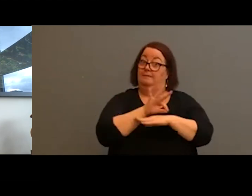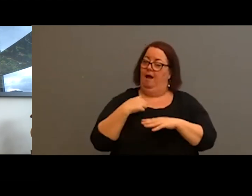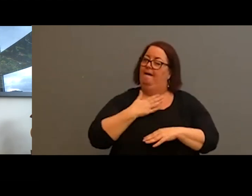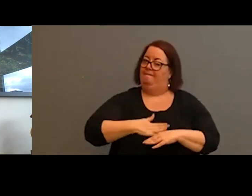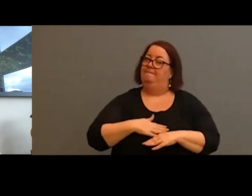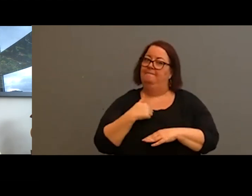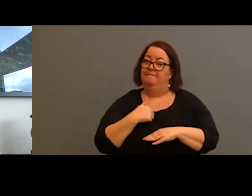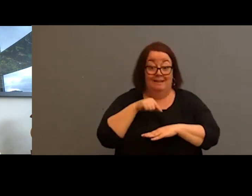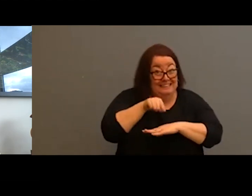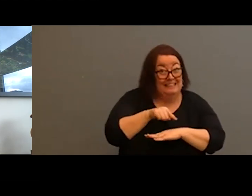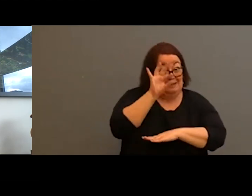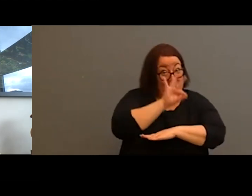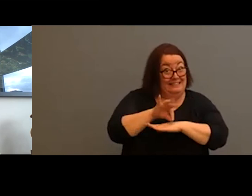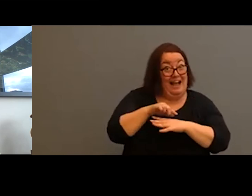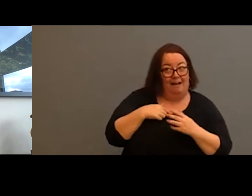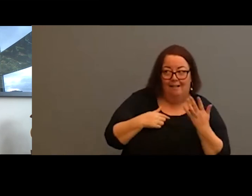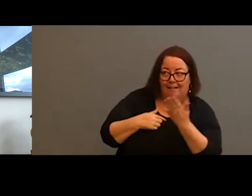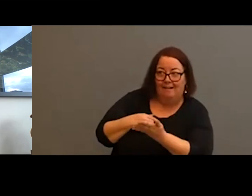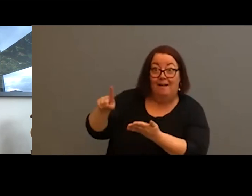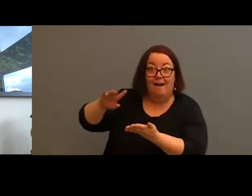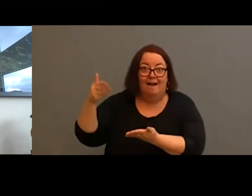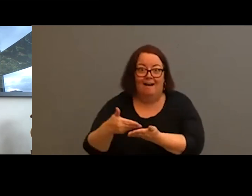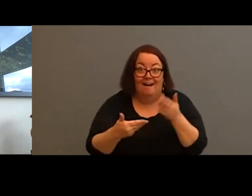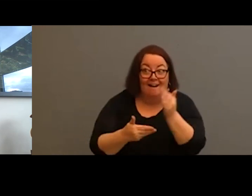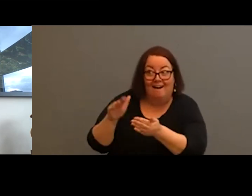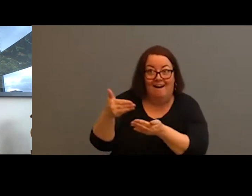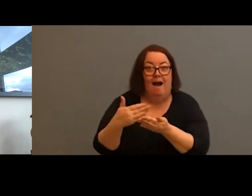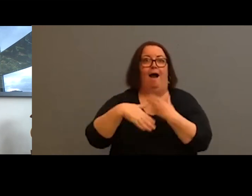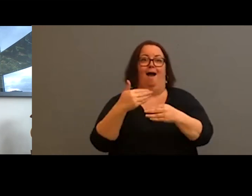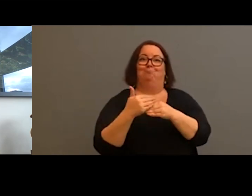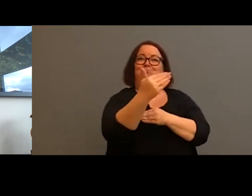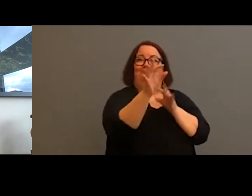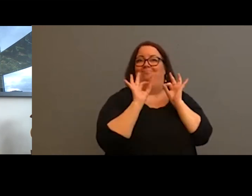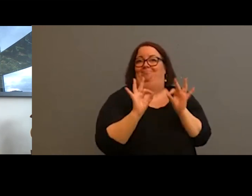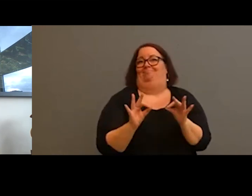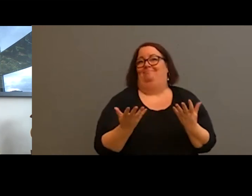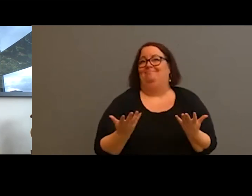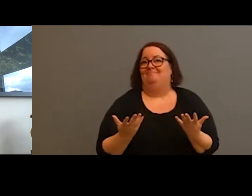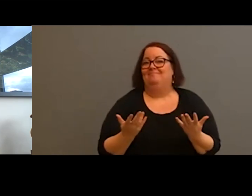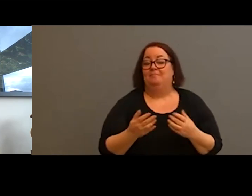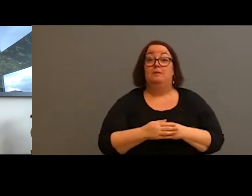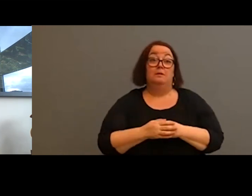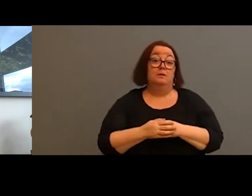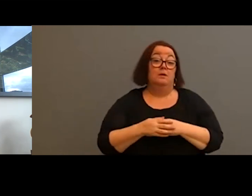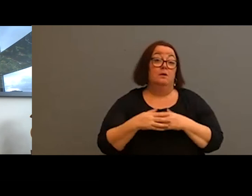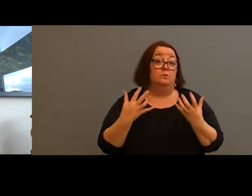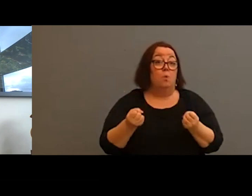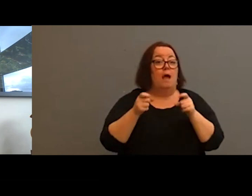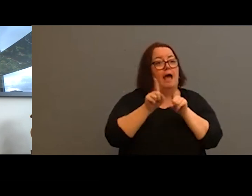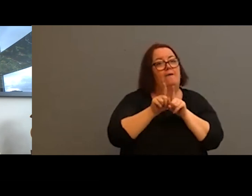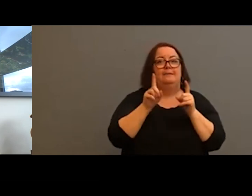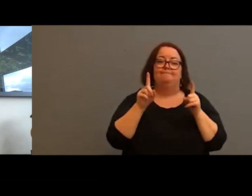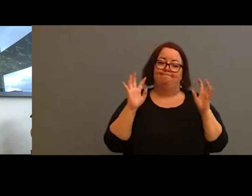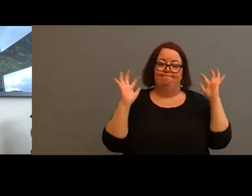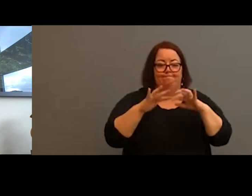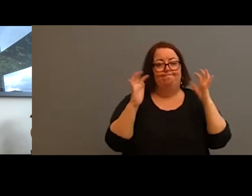their ability, there need to be platforms, arenas, and a coordinating effort to make sure